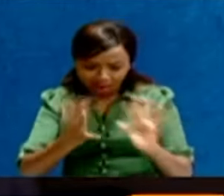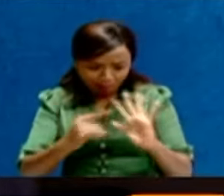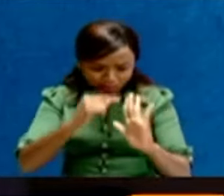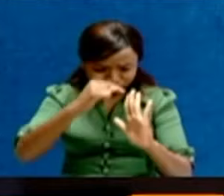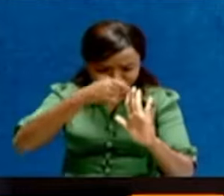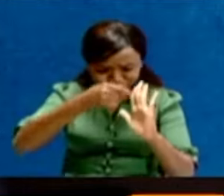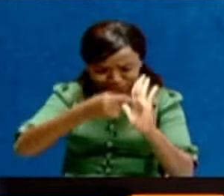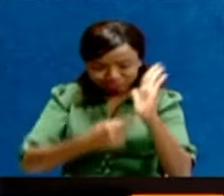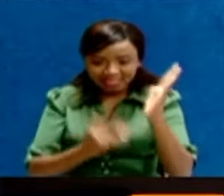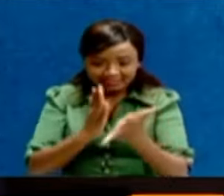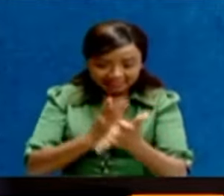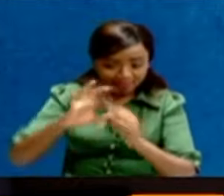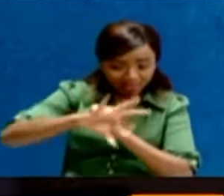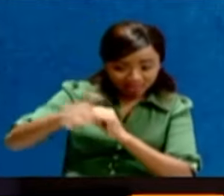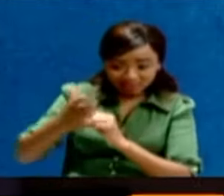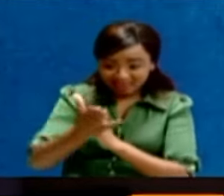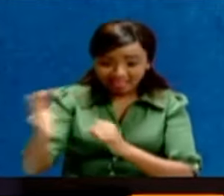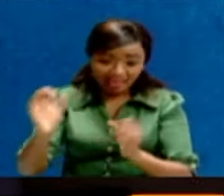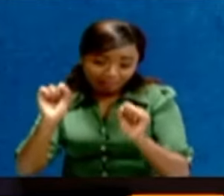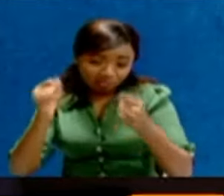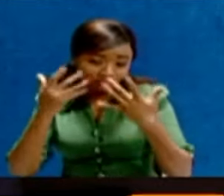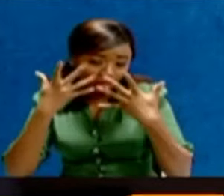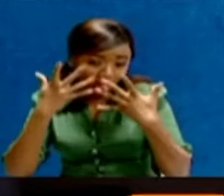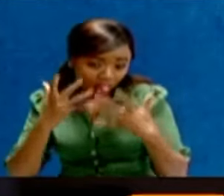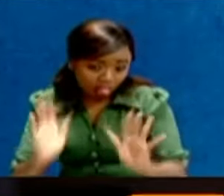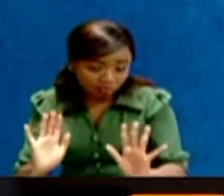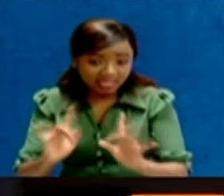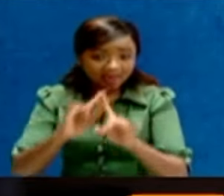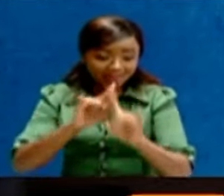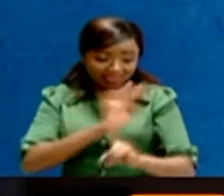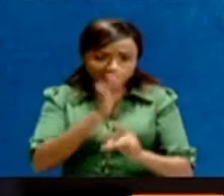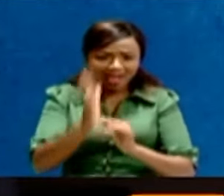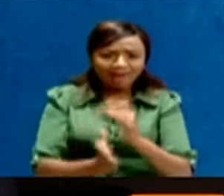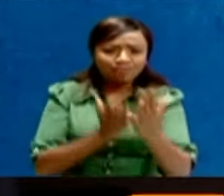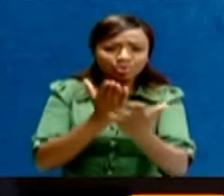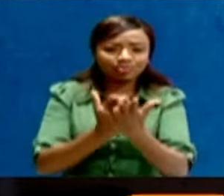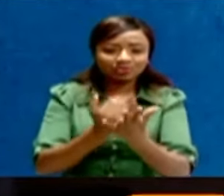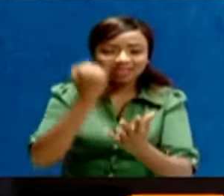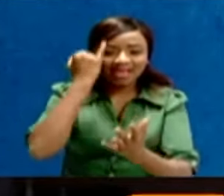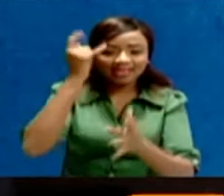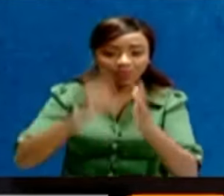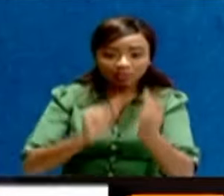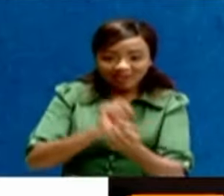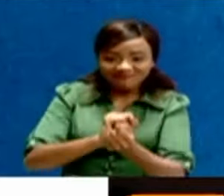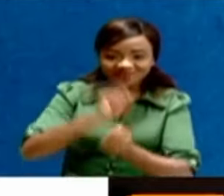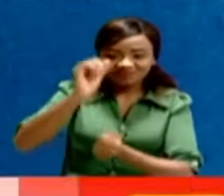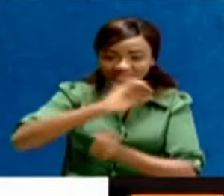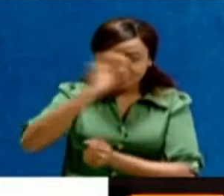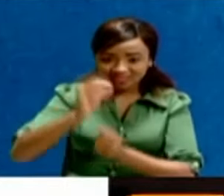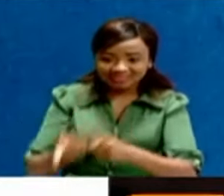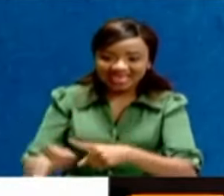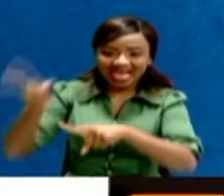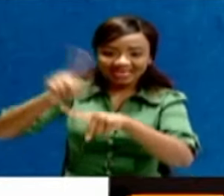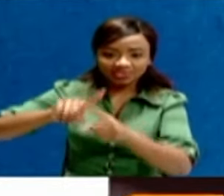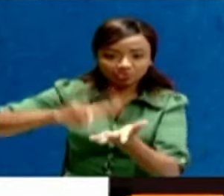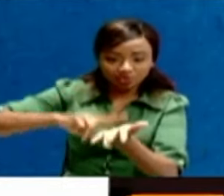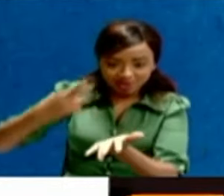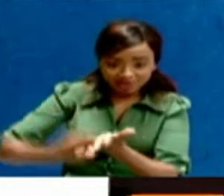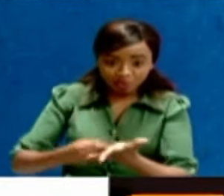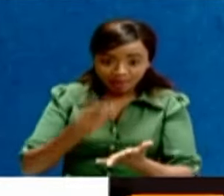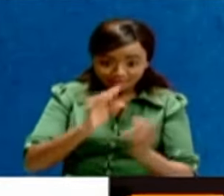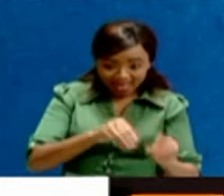parameters, certain counties would lose. But they were proposing that 15% additional revenue of the money